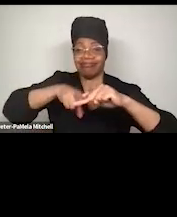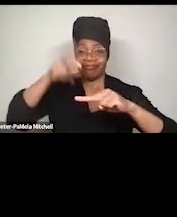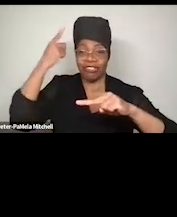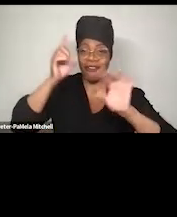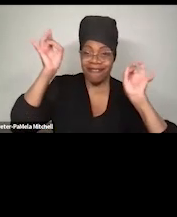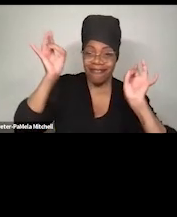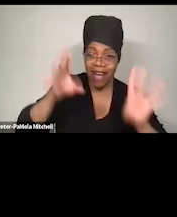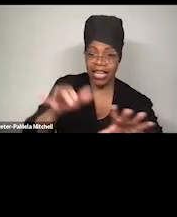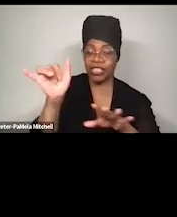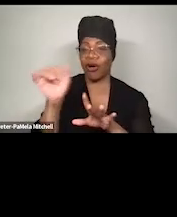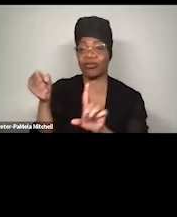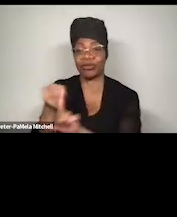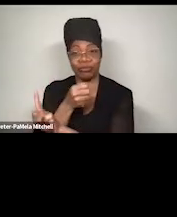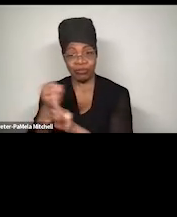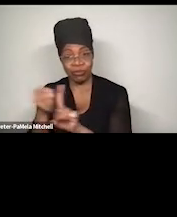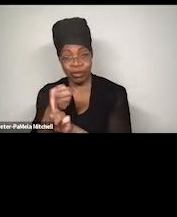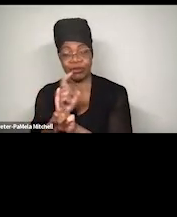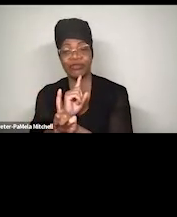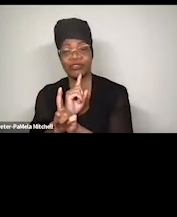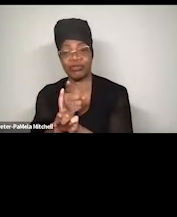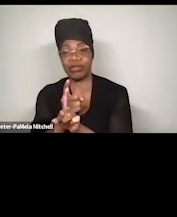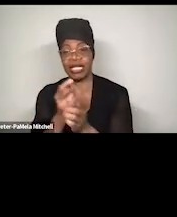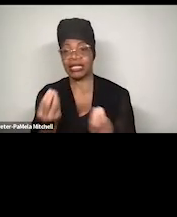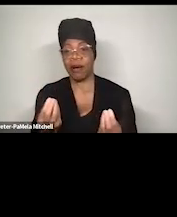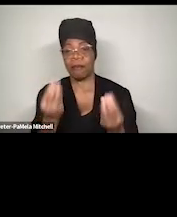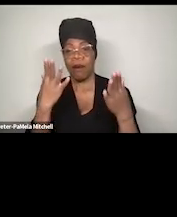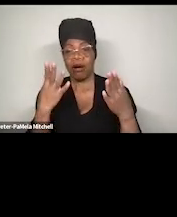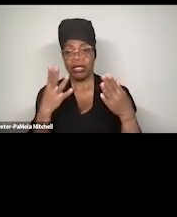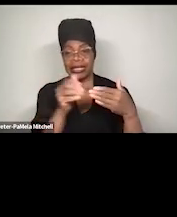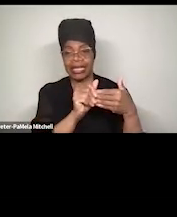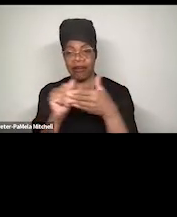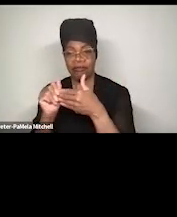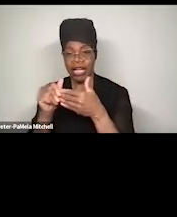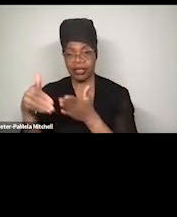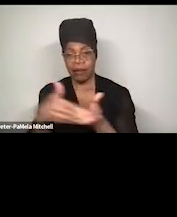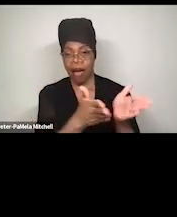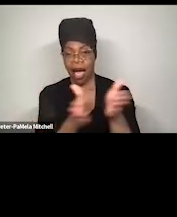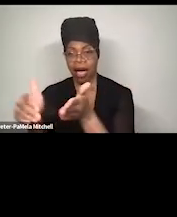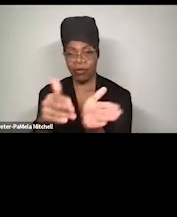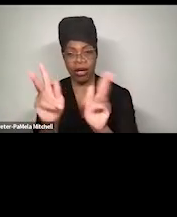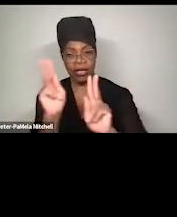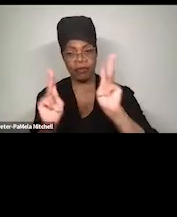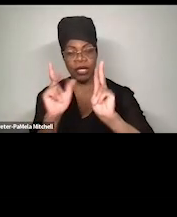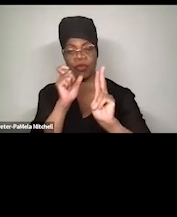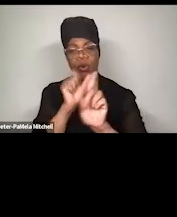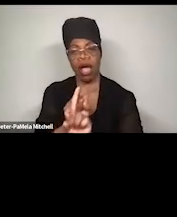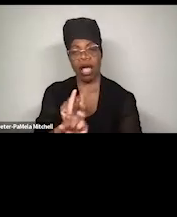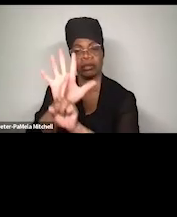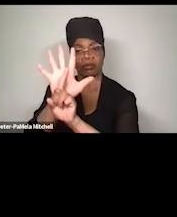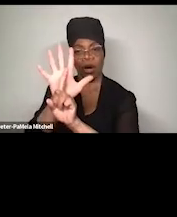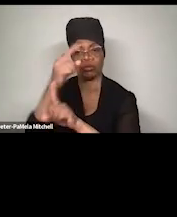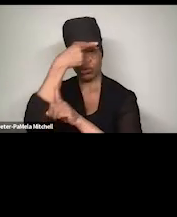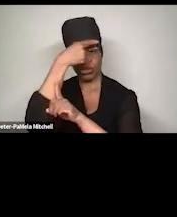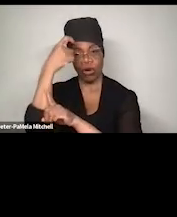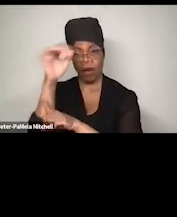abuse. So there really is this multi-directional pathway here where folks who are exposed to trauma